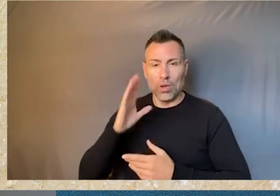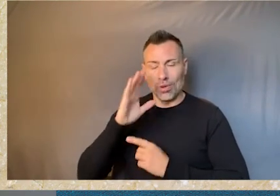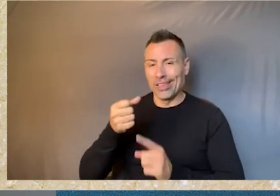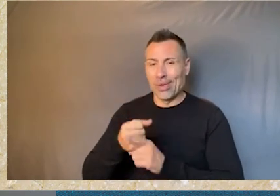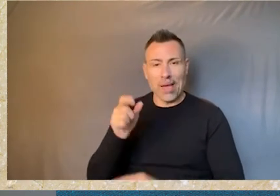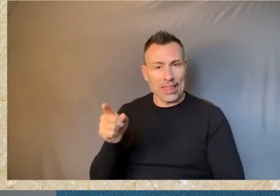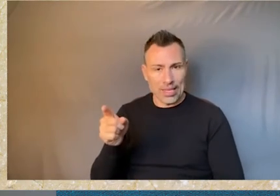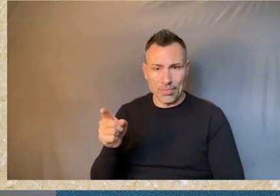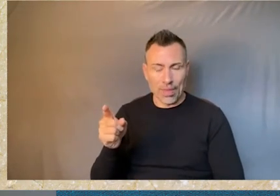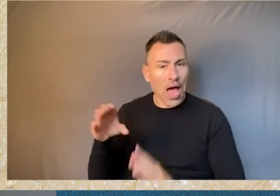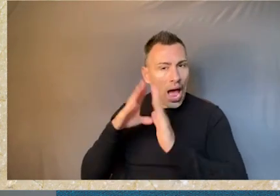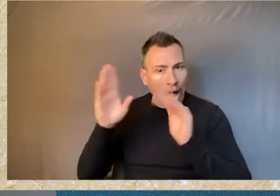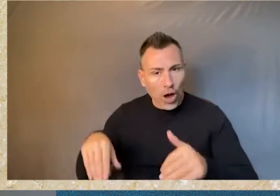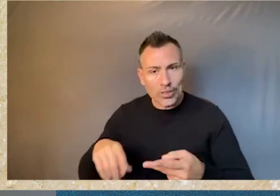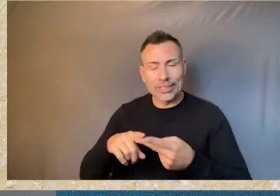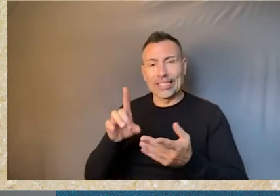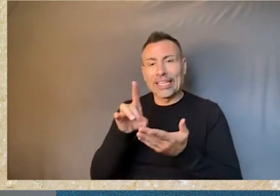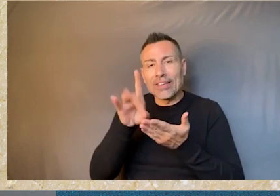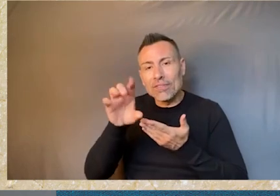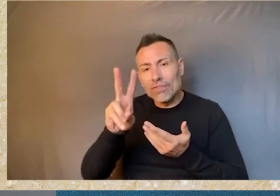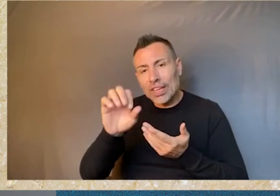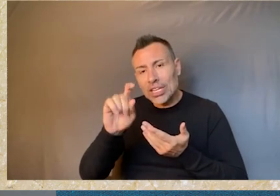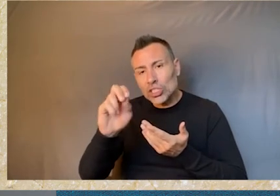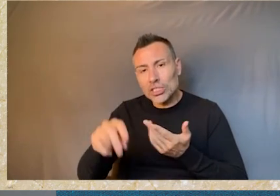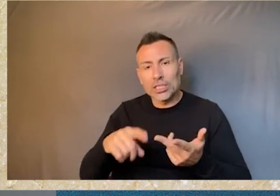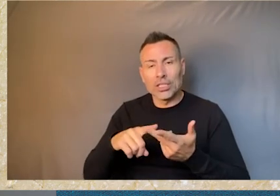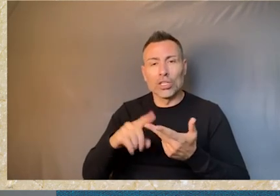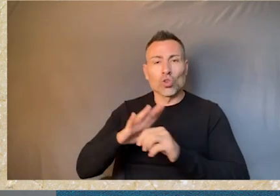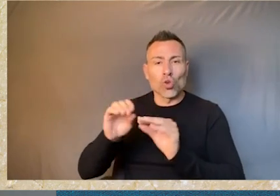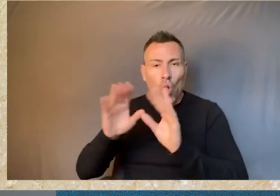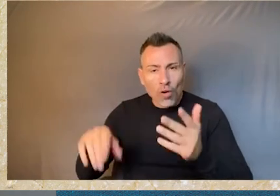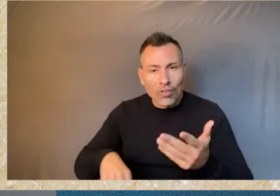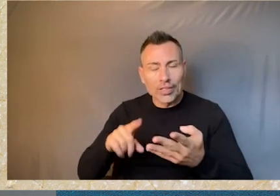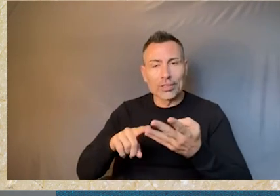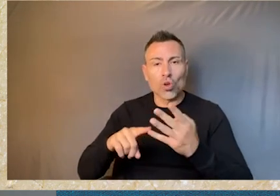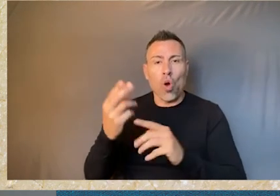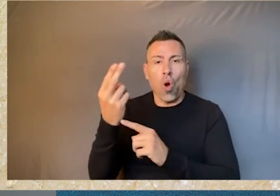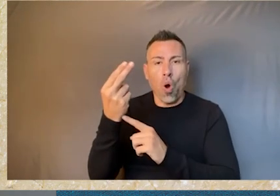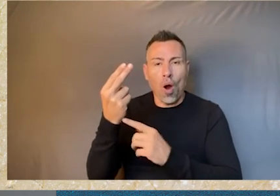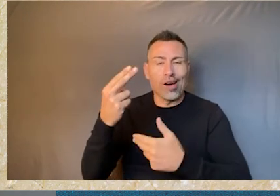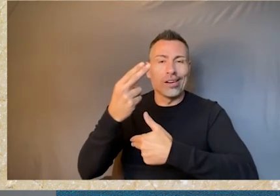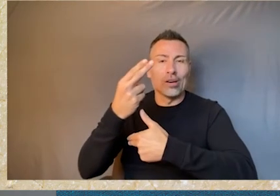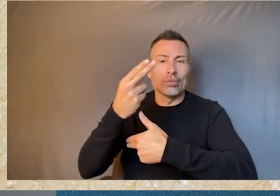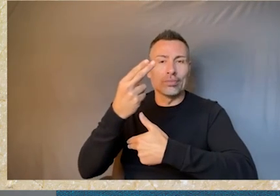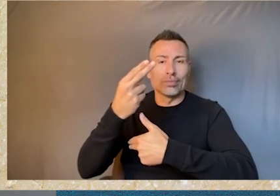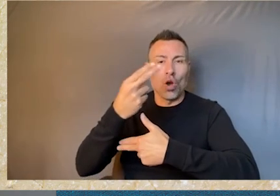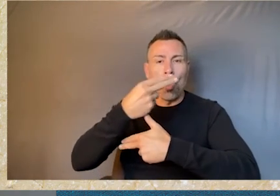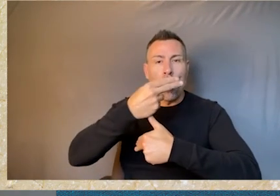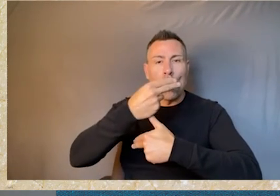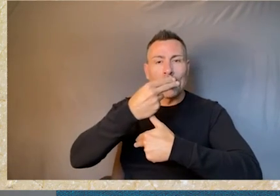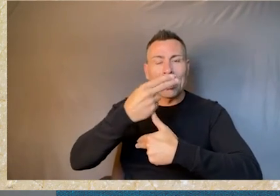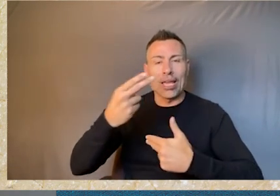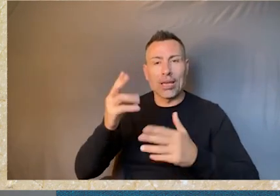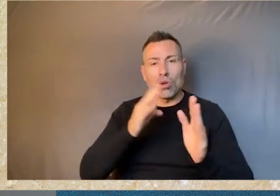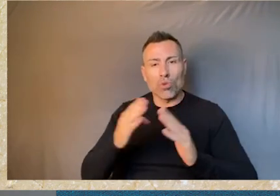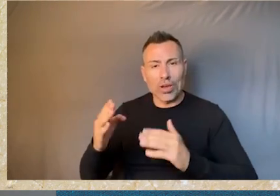Housing, all these eviction rules, COVID, hurricane preparation. Your voice will grow stronger and louder by bringing